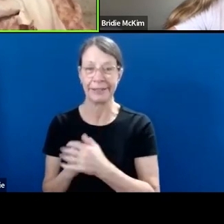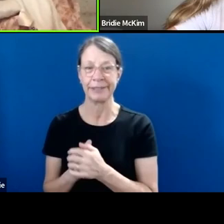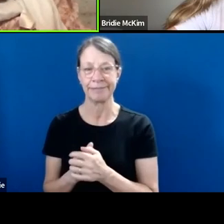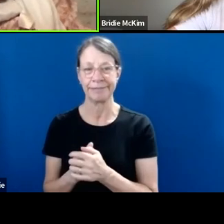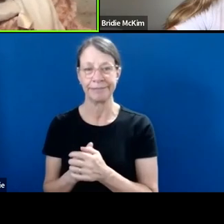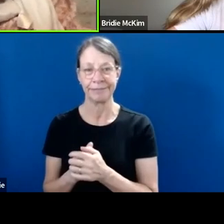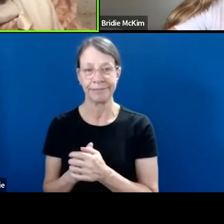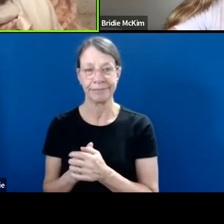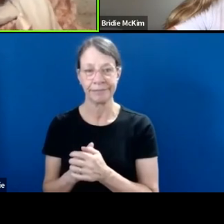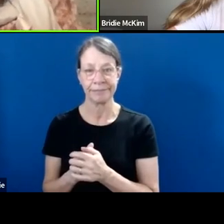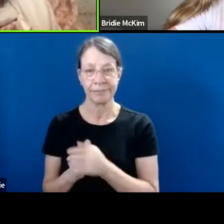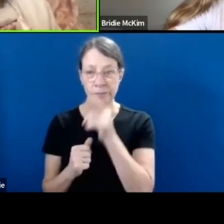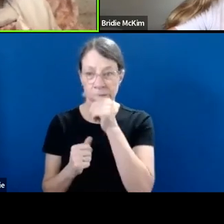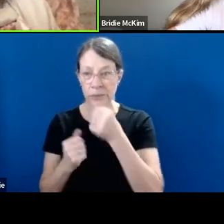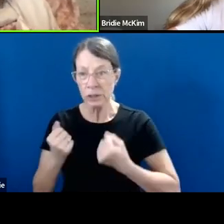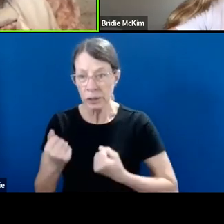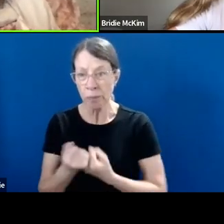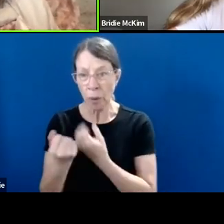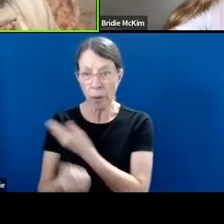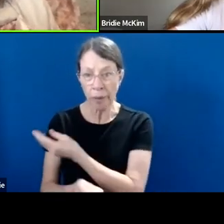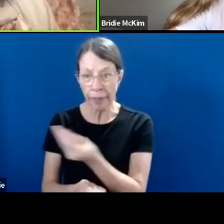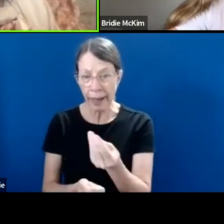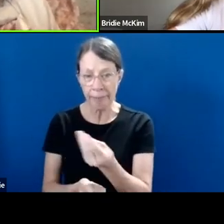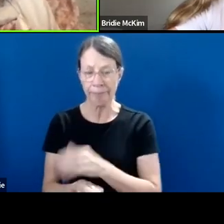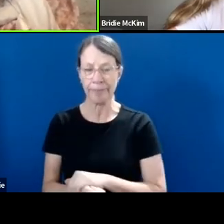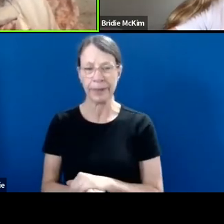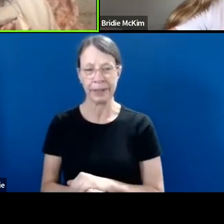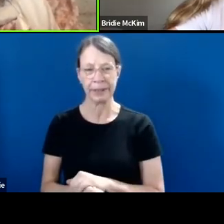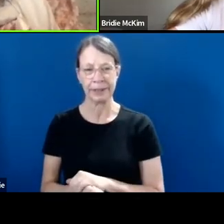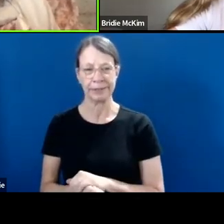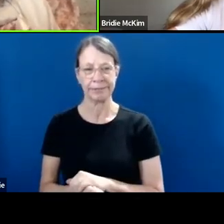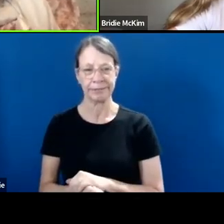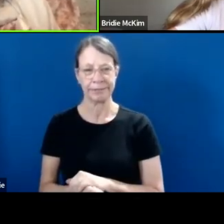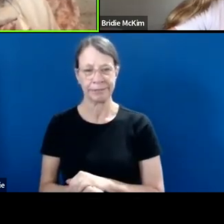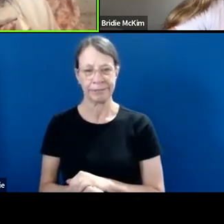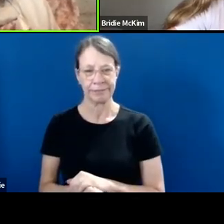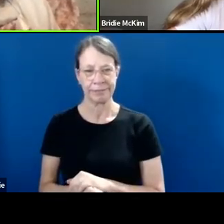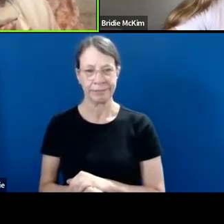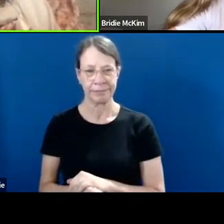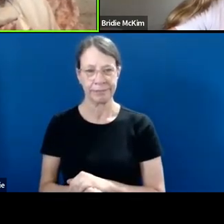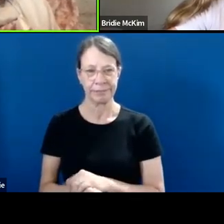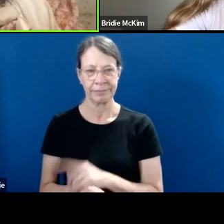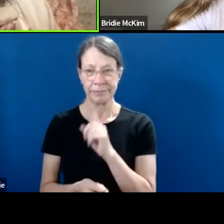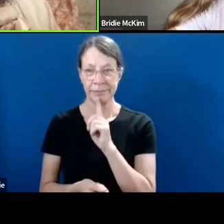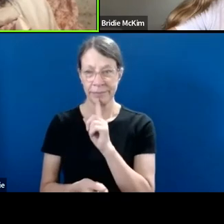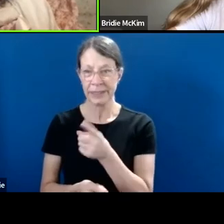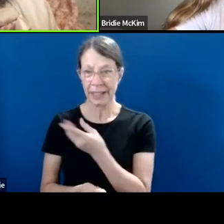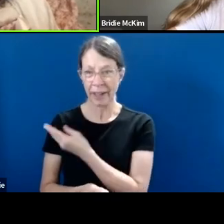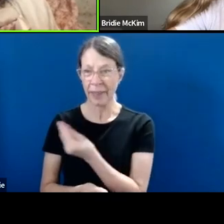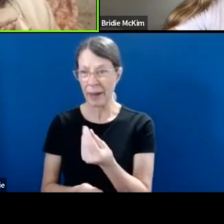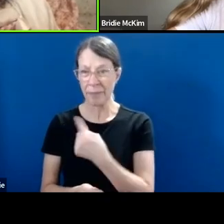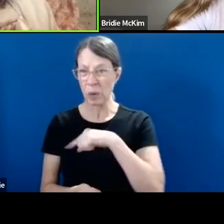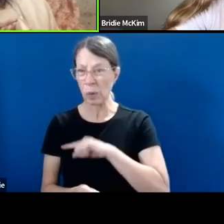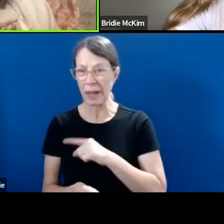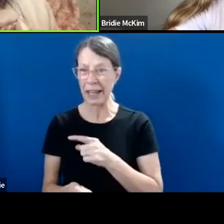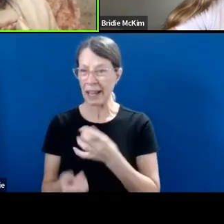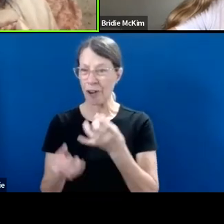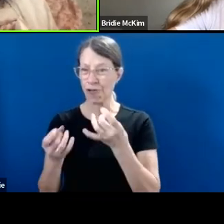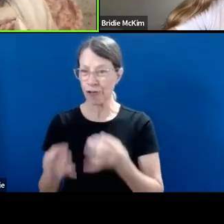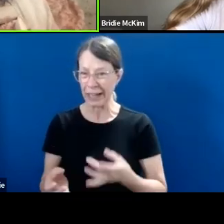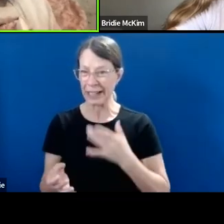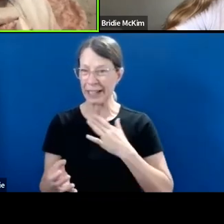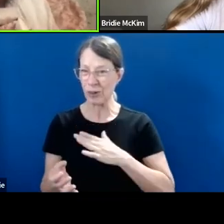give them that support and tell them that we're ready and willing to open them